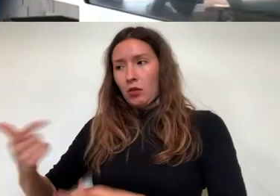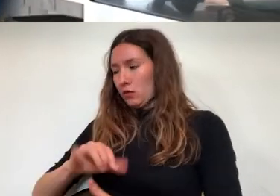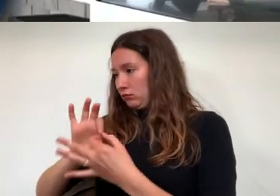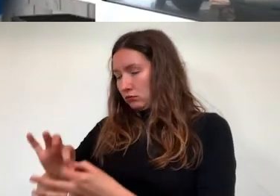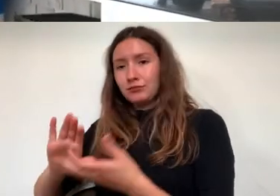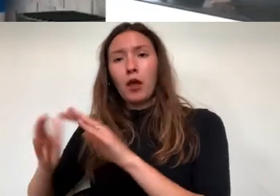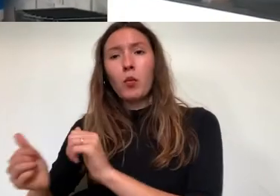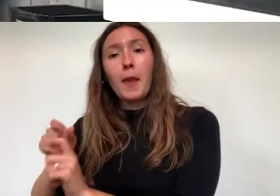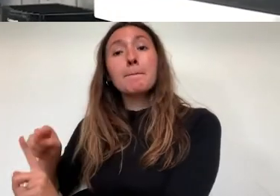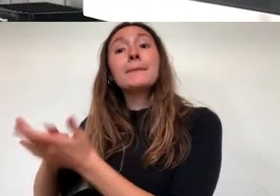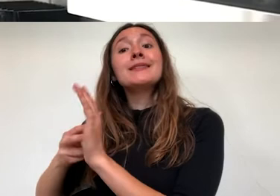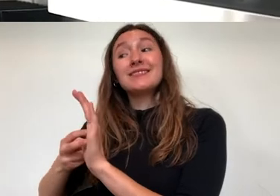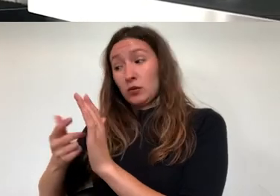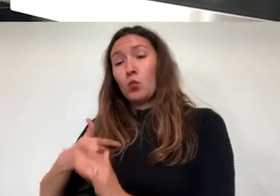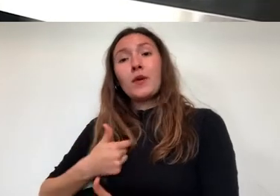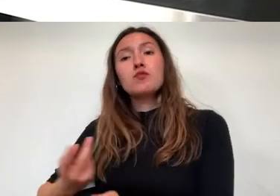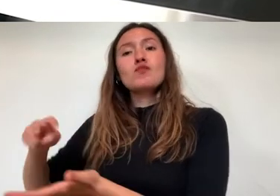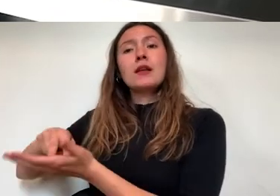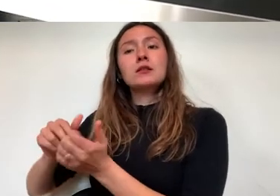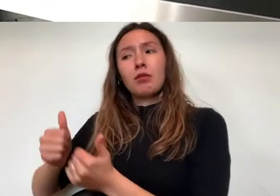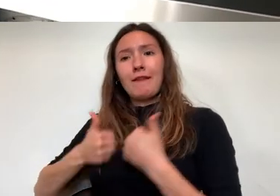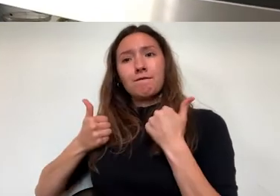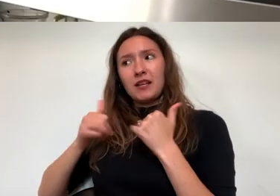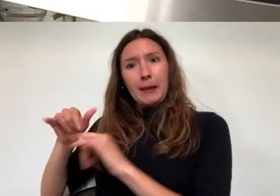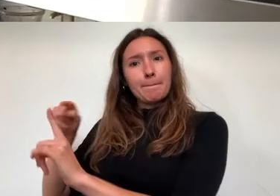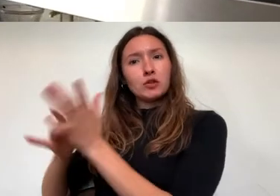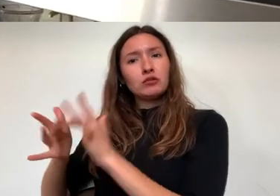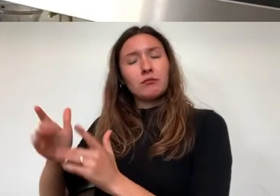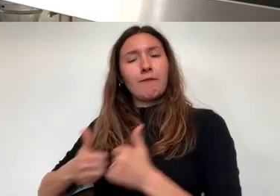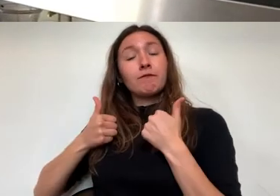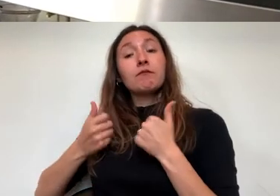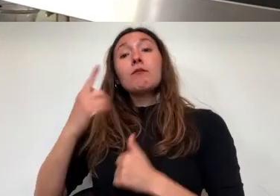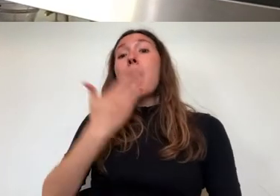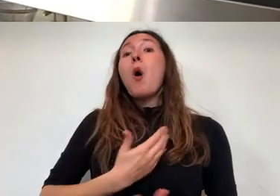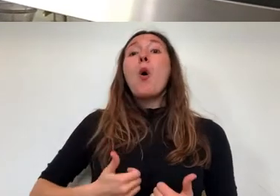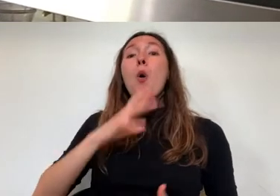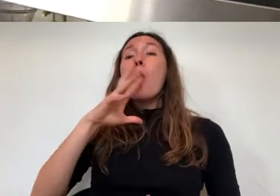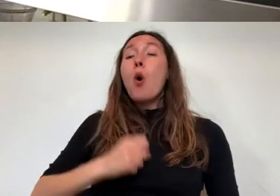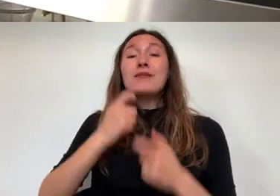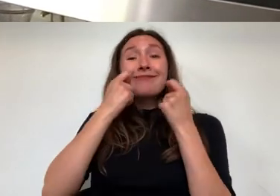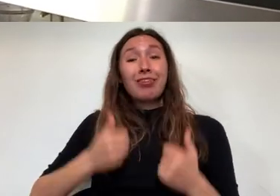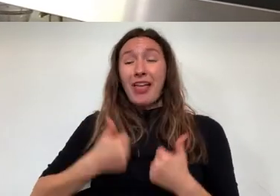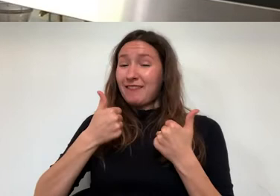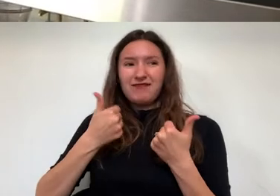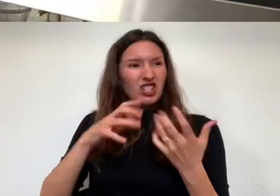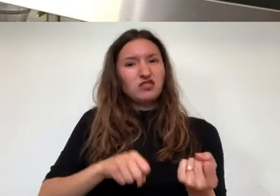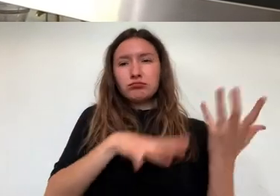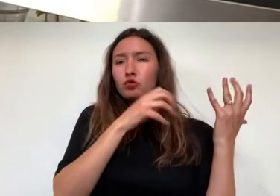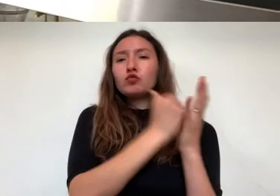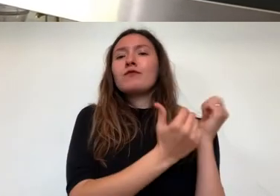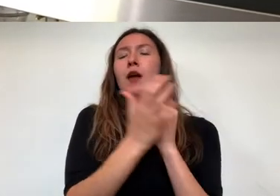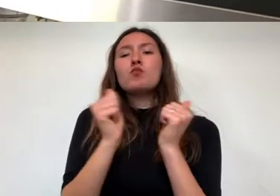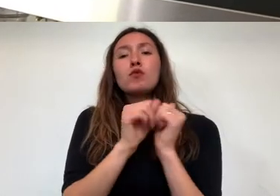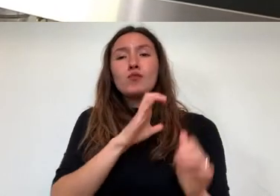death, we will also be raised to life as he was. We know that our old sinful selves were crucified with Christ so that sin might lose its power in our